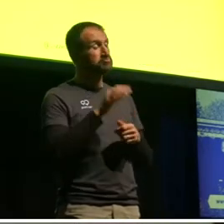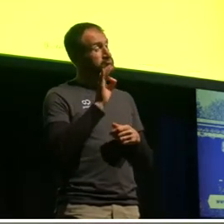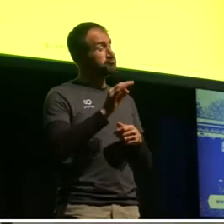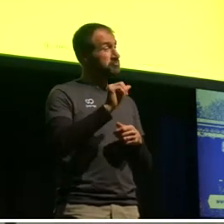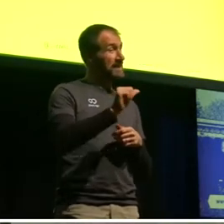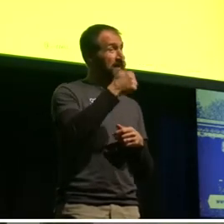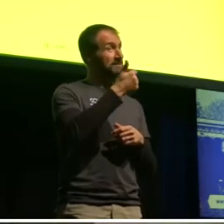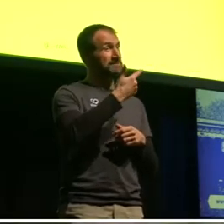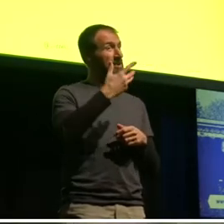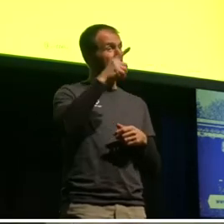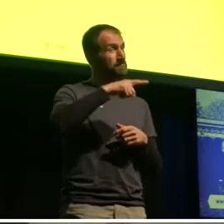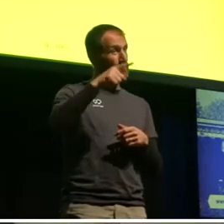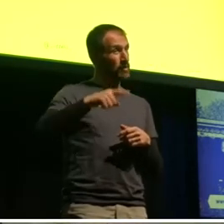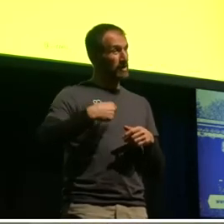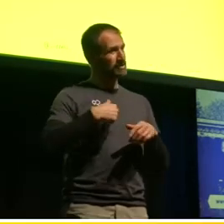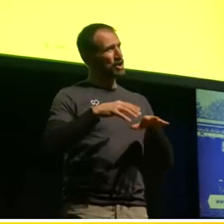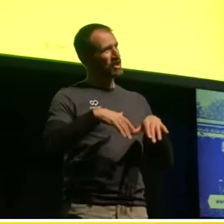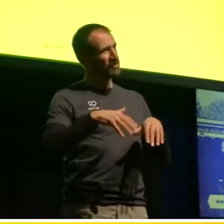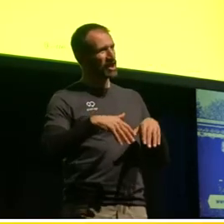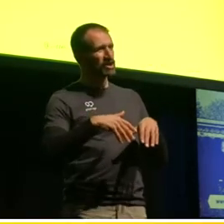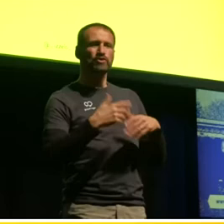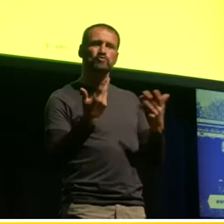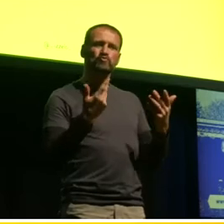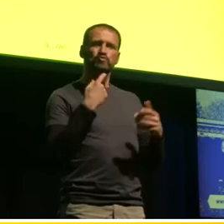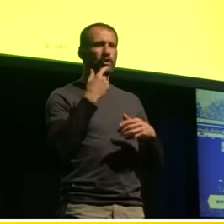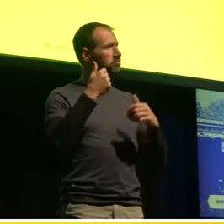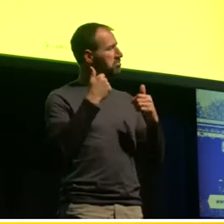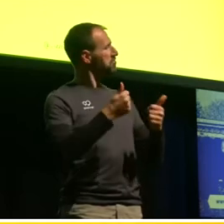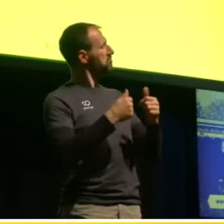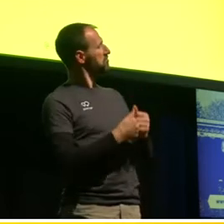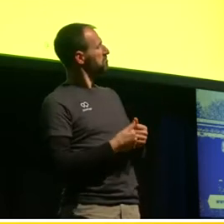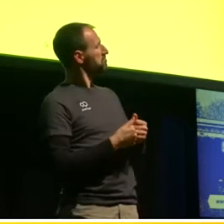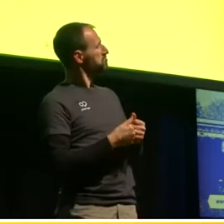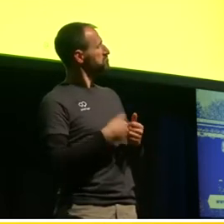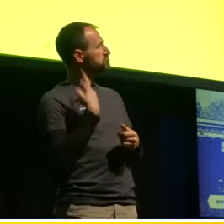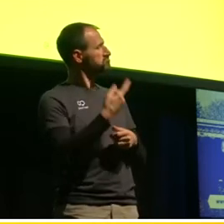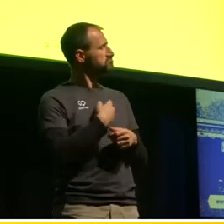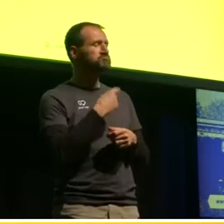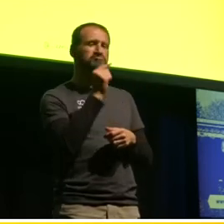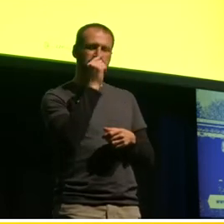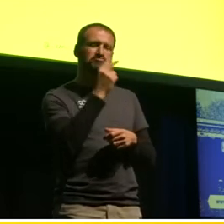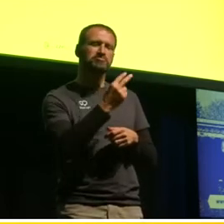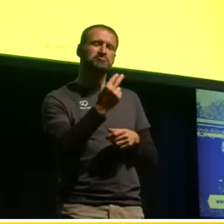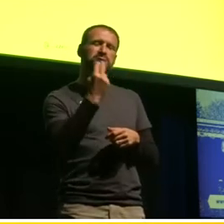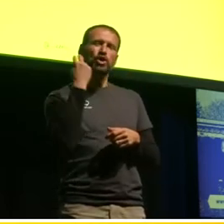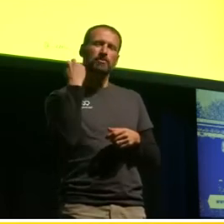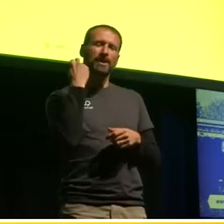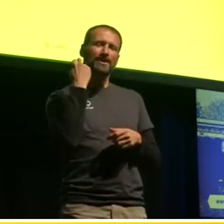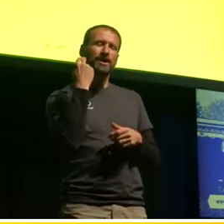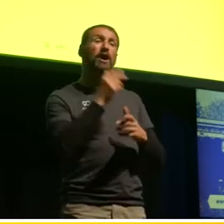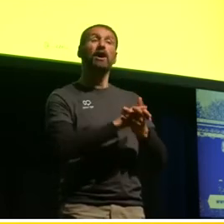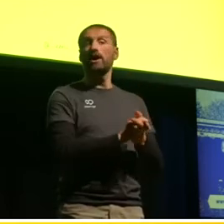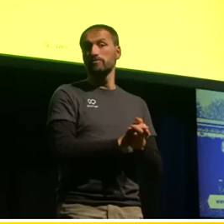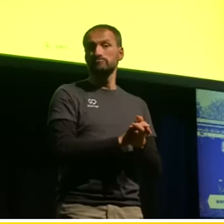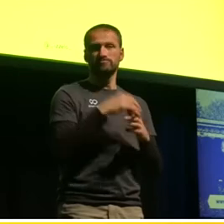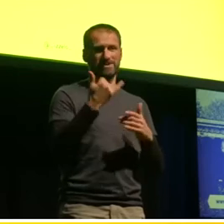we realized, OK, look at this. Like, do a little review, a little retrospective. We now have a more